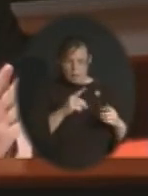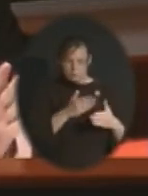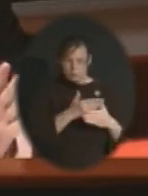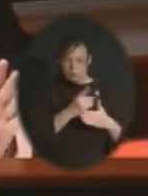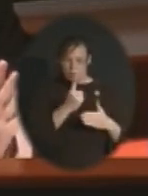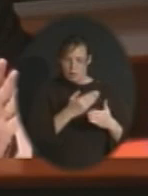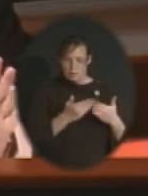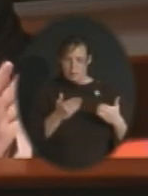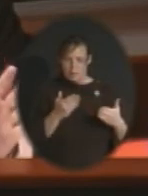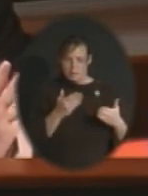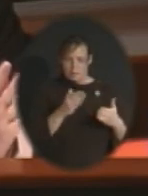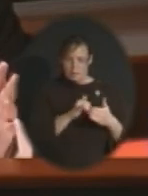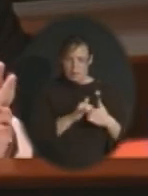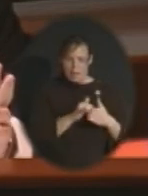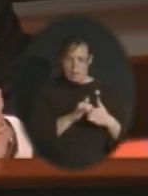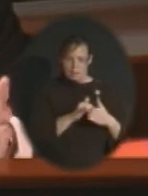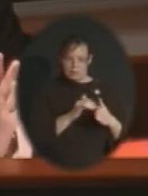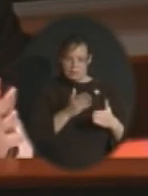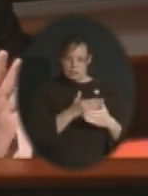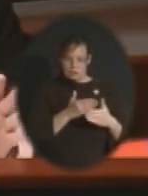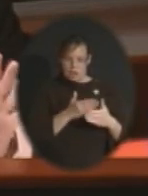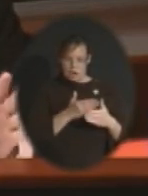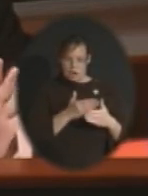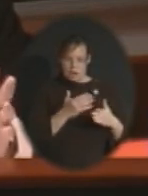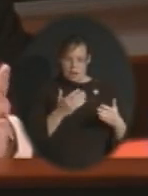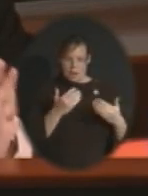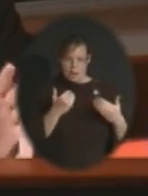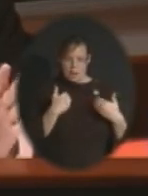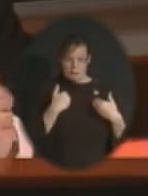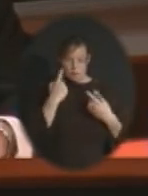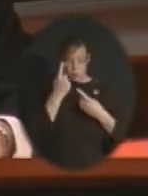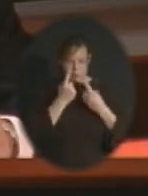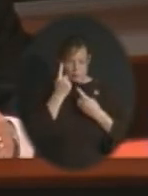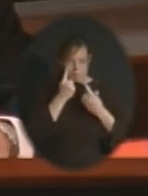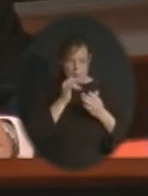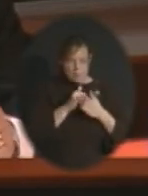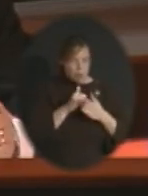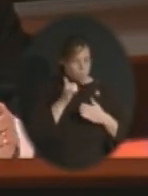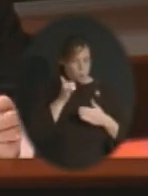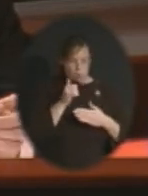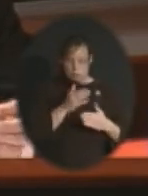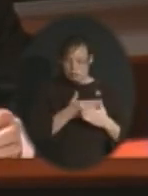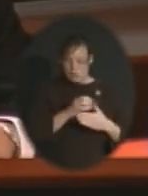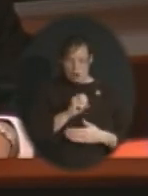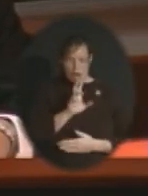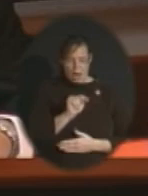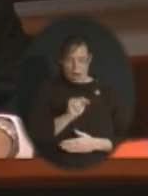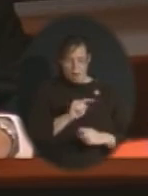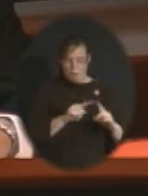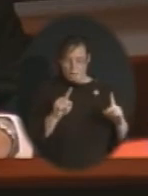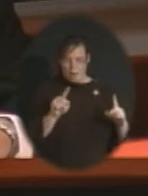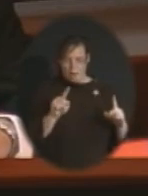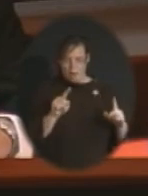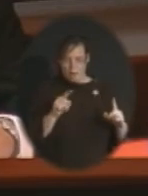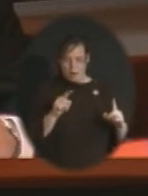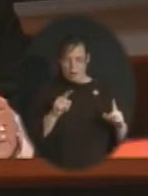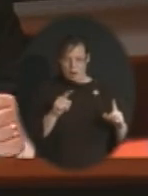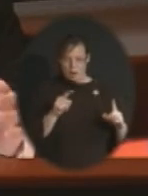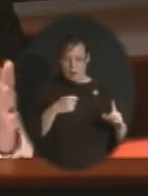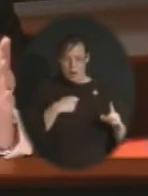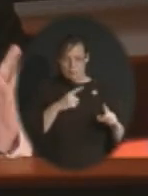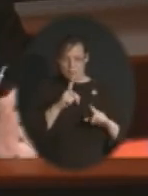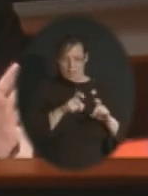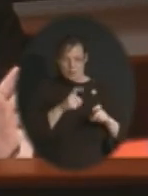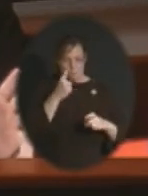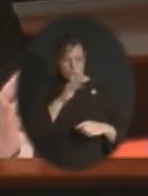thing that the manner in which they shared it, and have you actually think about this. We won't share out. But if I was going to ask you if it's